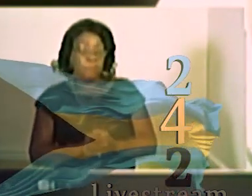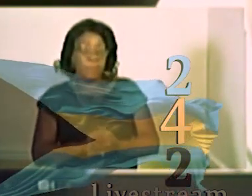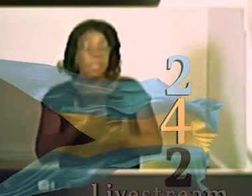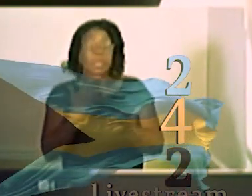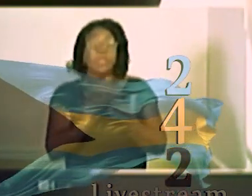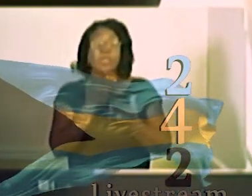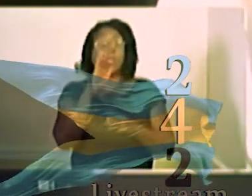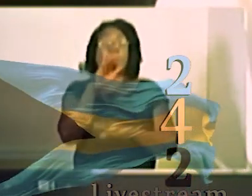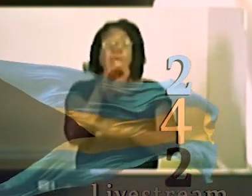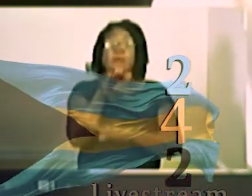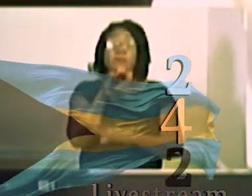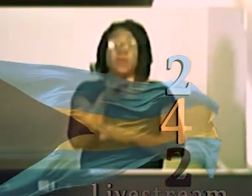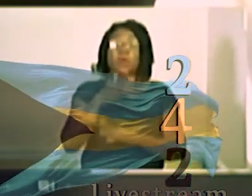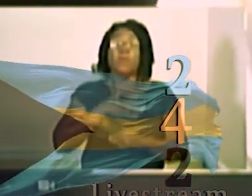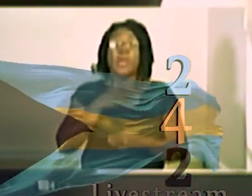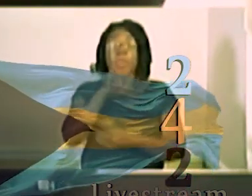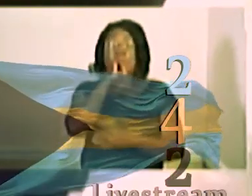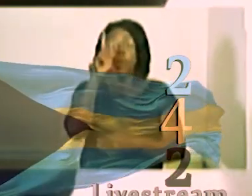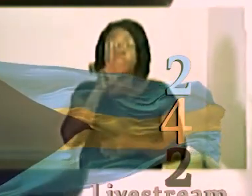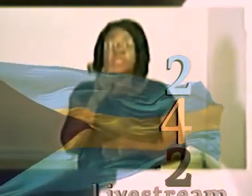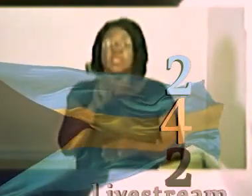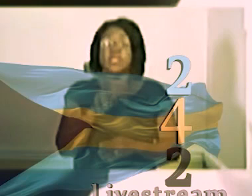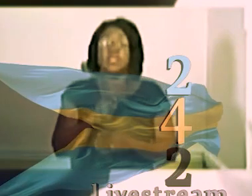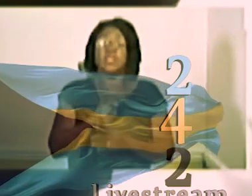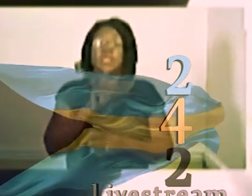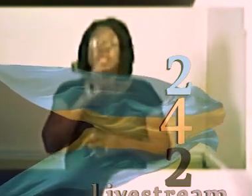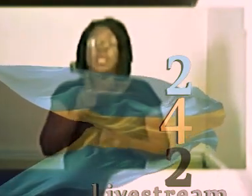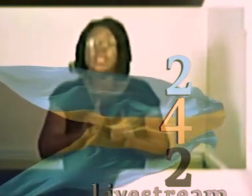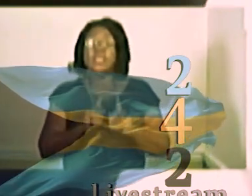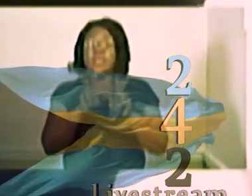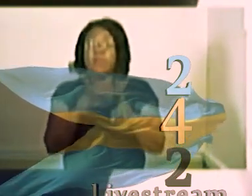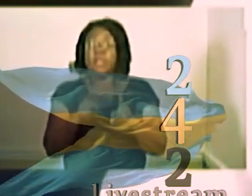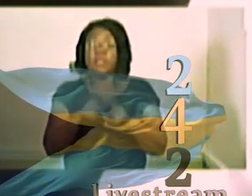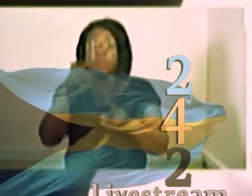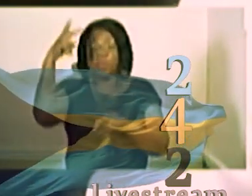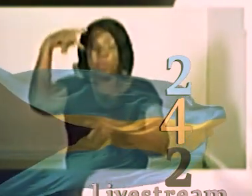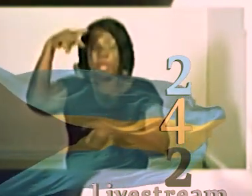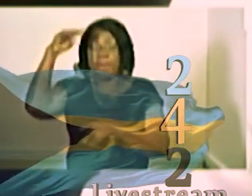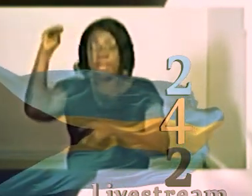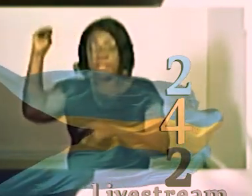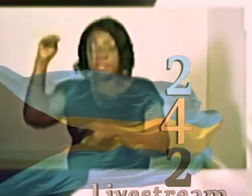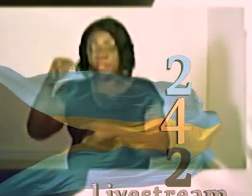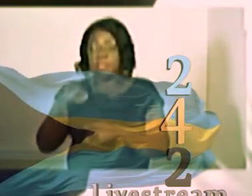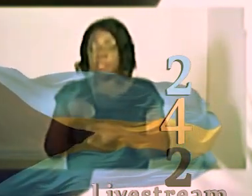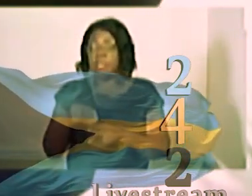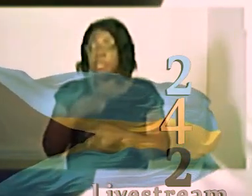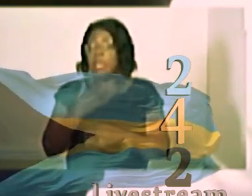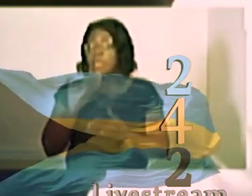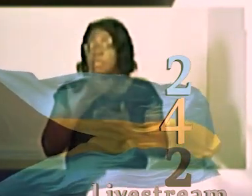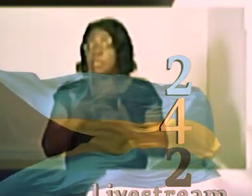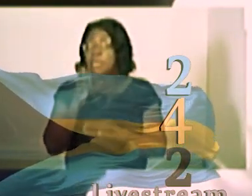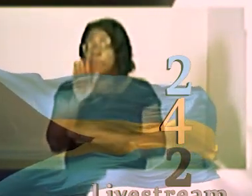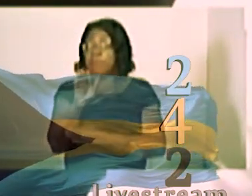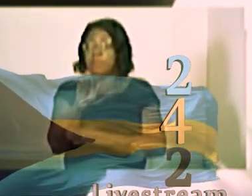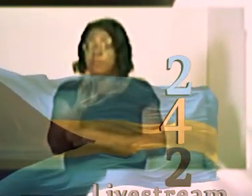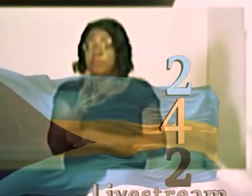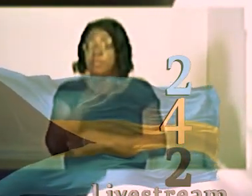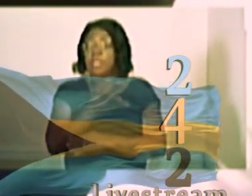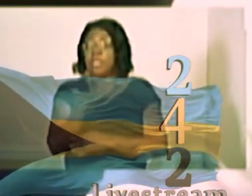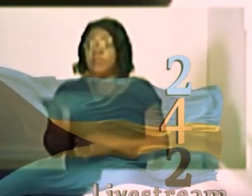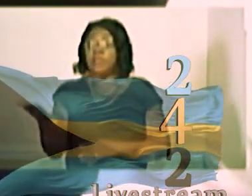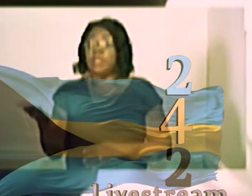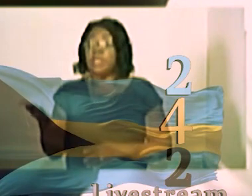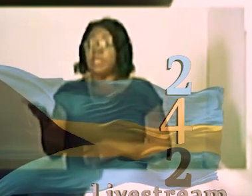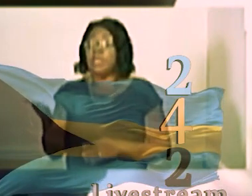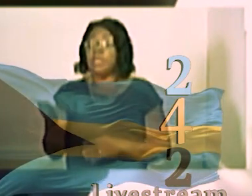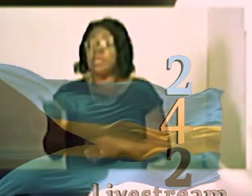Yes, good afternoon. My question, I guess it's directed to the Prime Minister, and good afternoon again. There